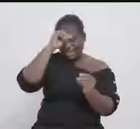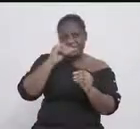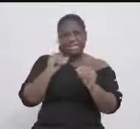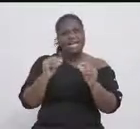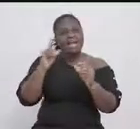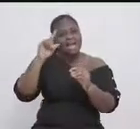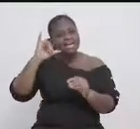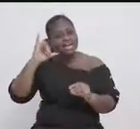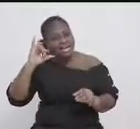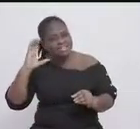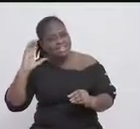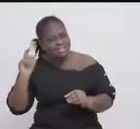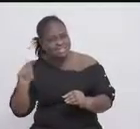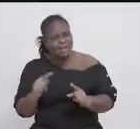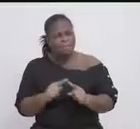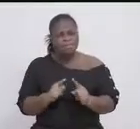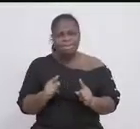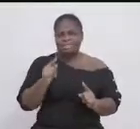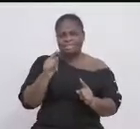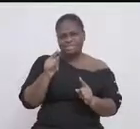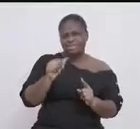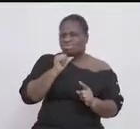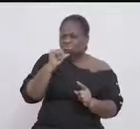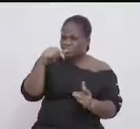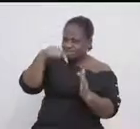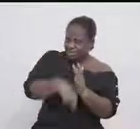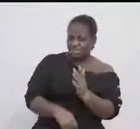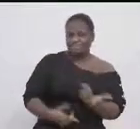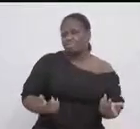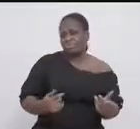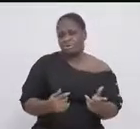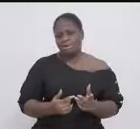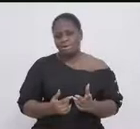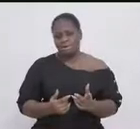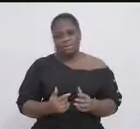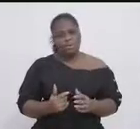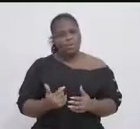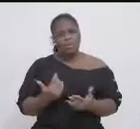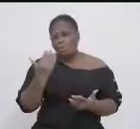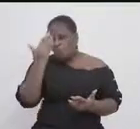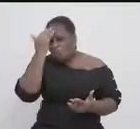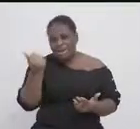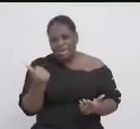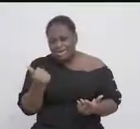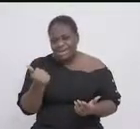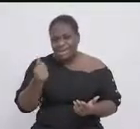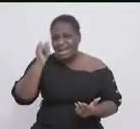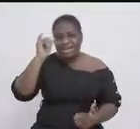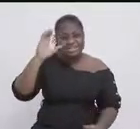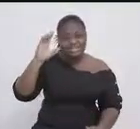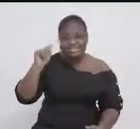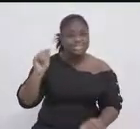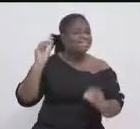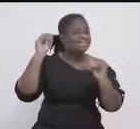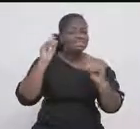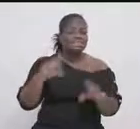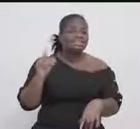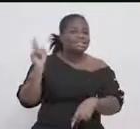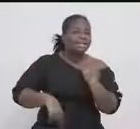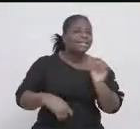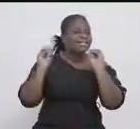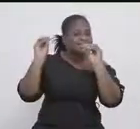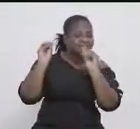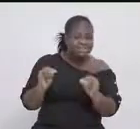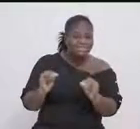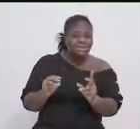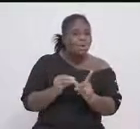the case. Is it that it's a specialized skill and then the average ICT teacher can't teach it, and therefore you need